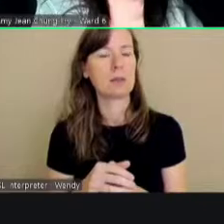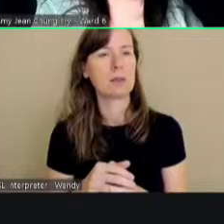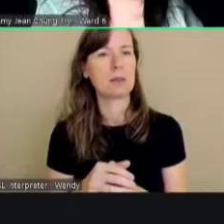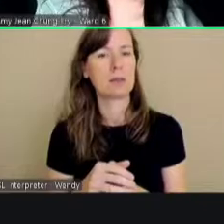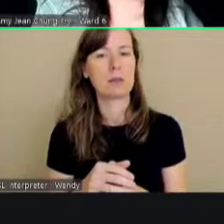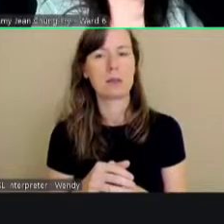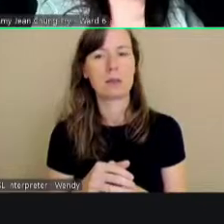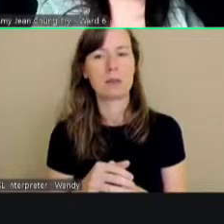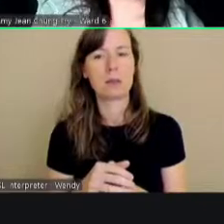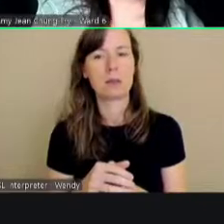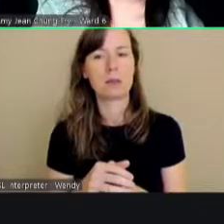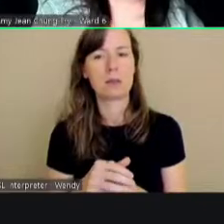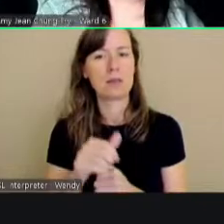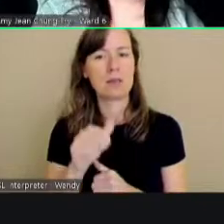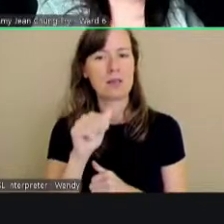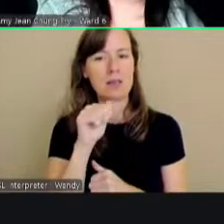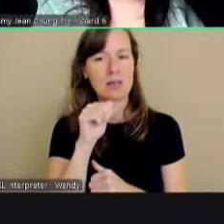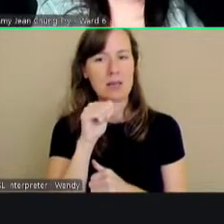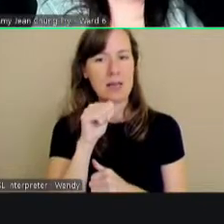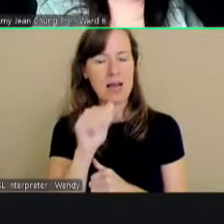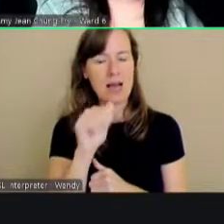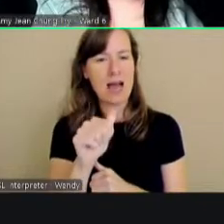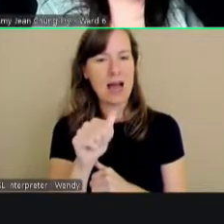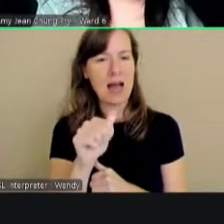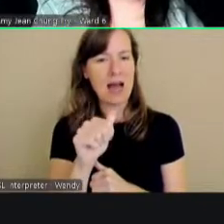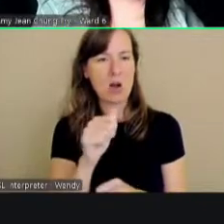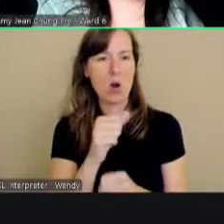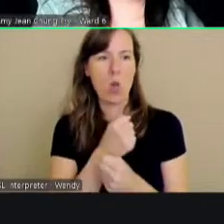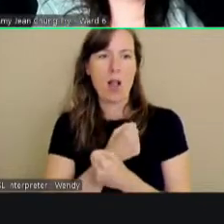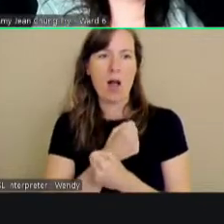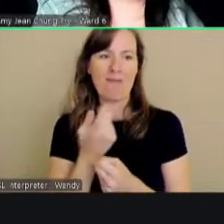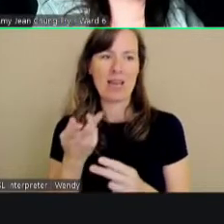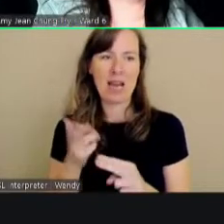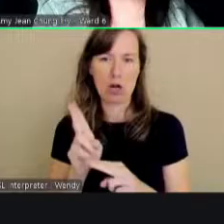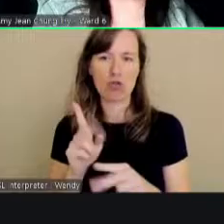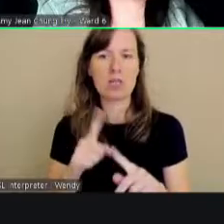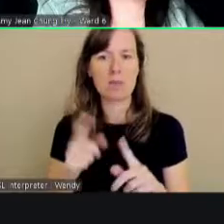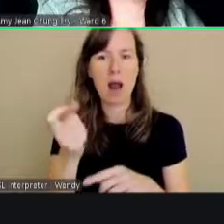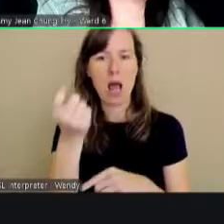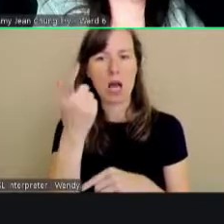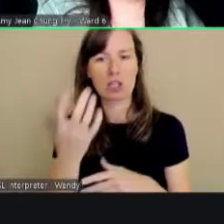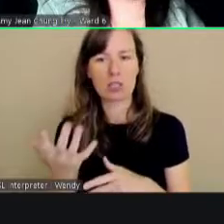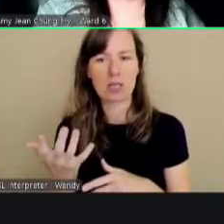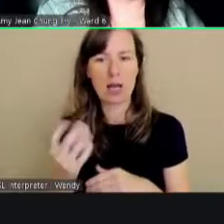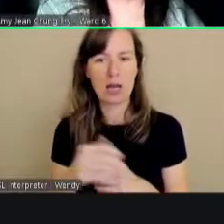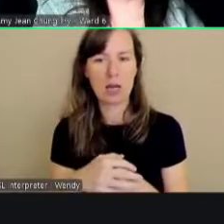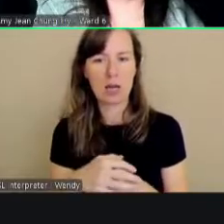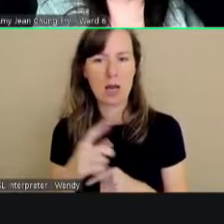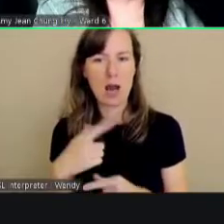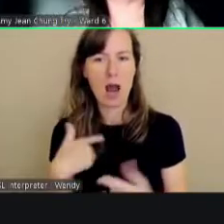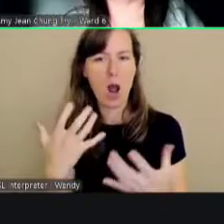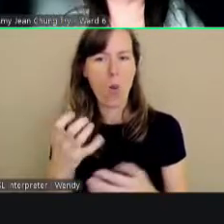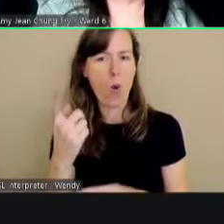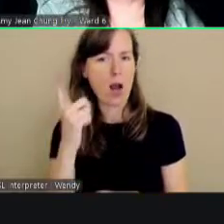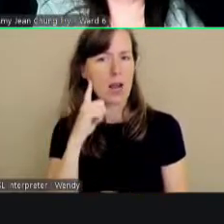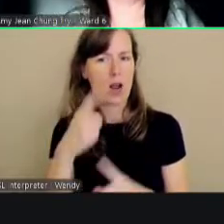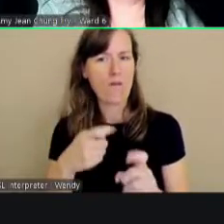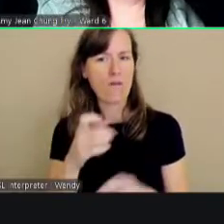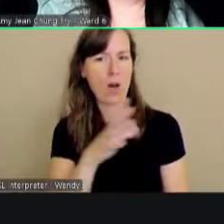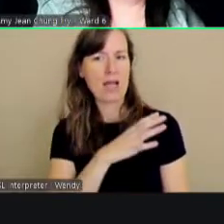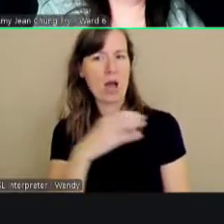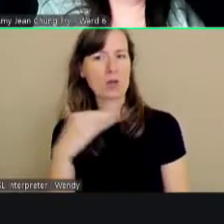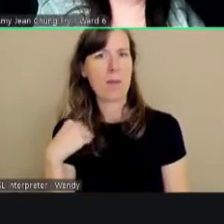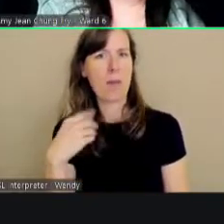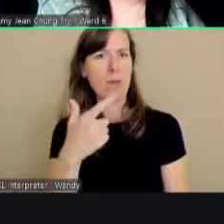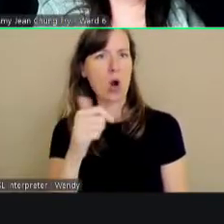I don't love such a huge increase. However, understand it. I definitely wanted to hear from Councilmember Garces,